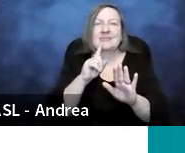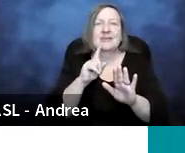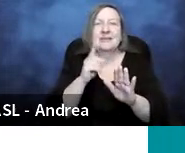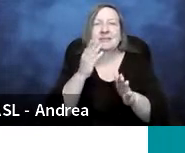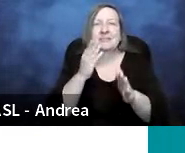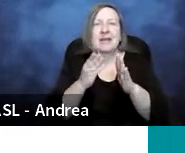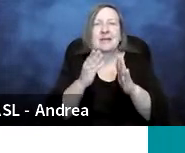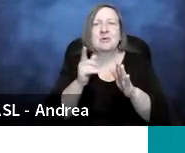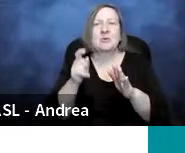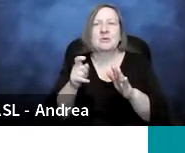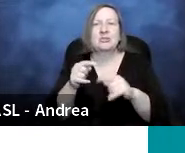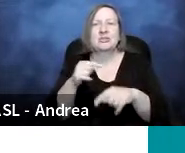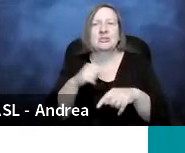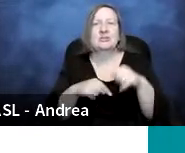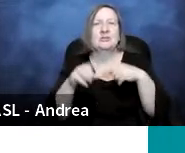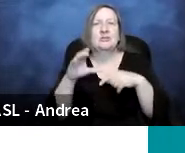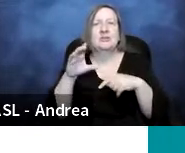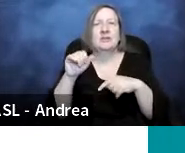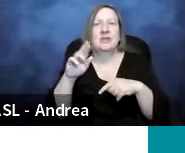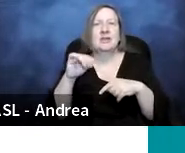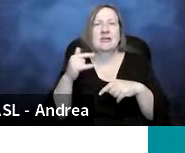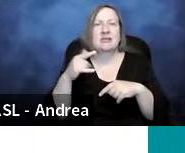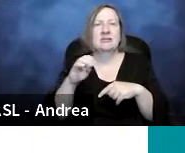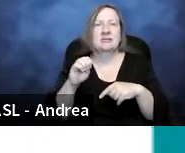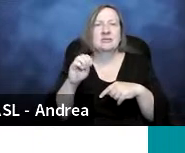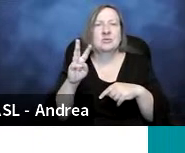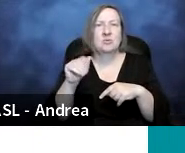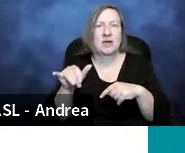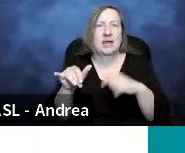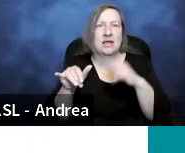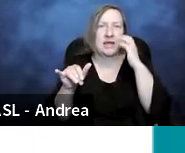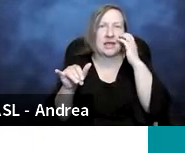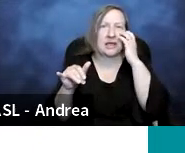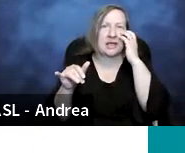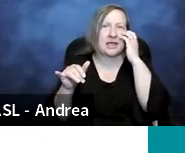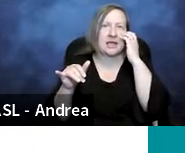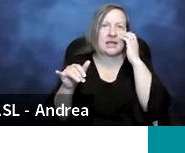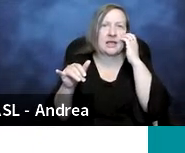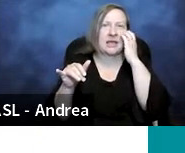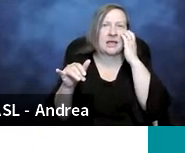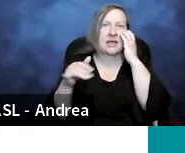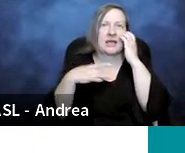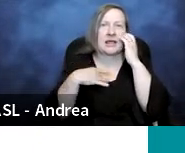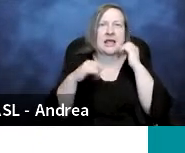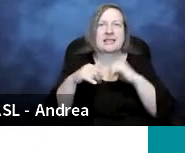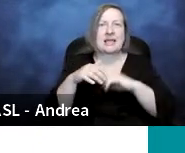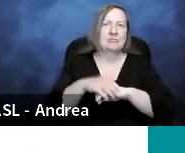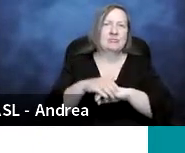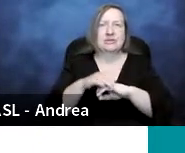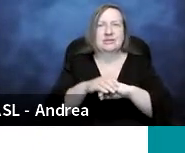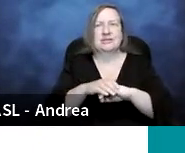carriageway. I think that's a much more I like that British phrase.